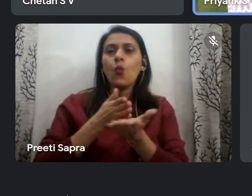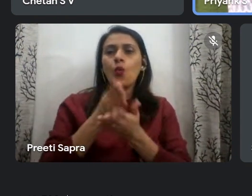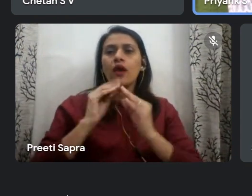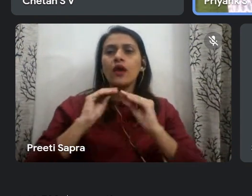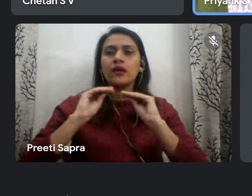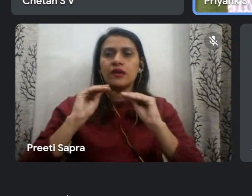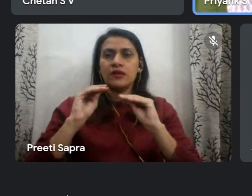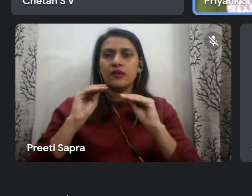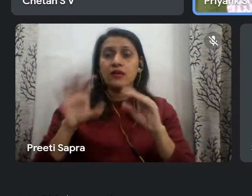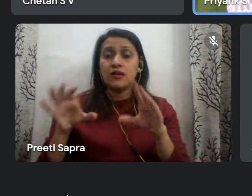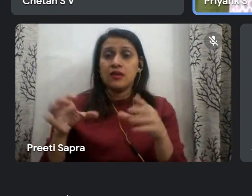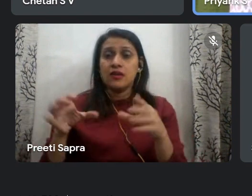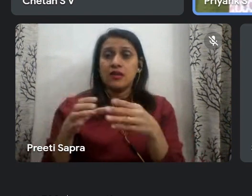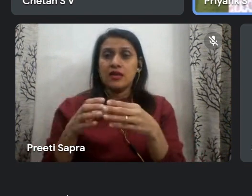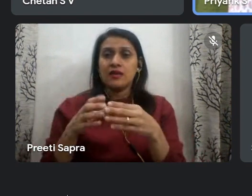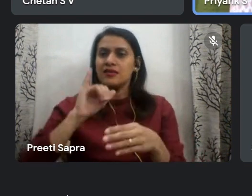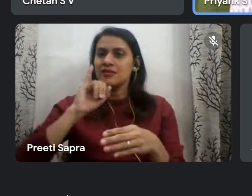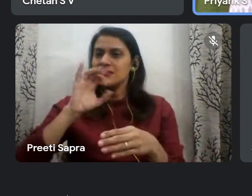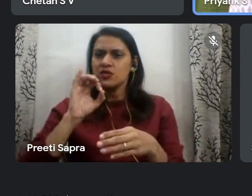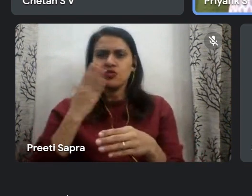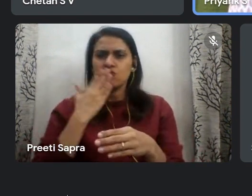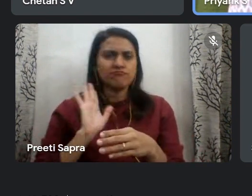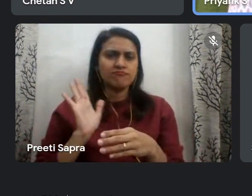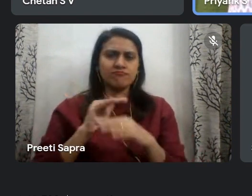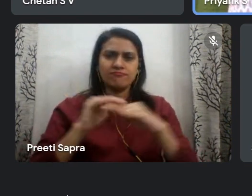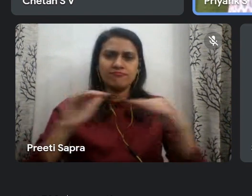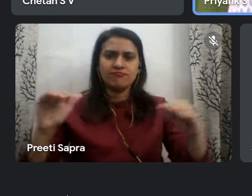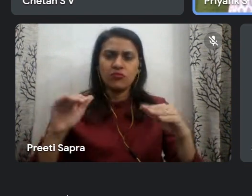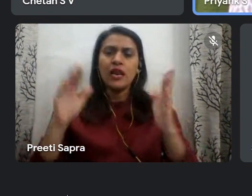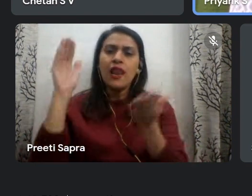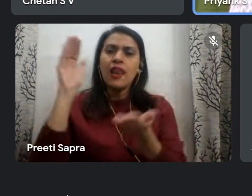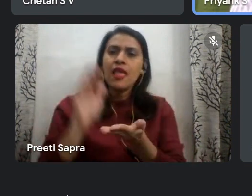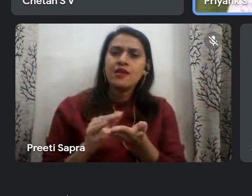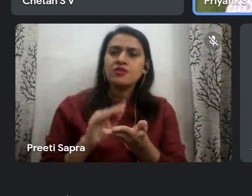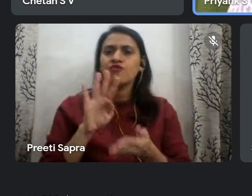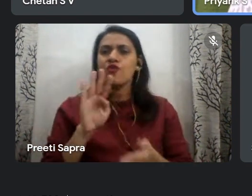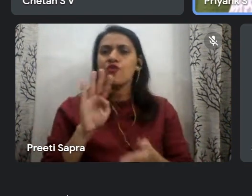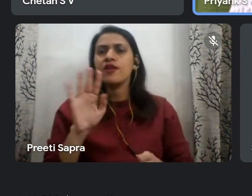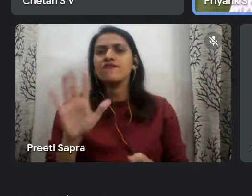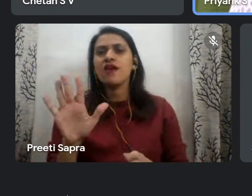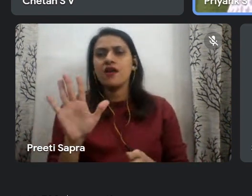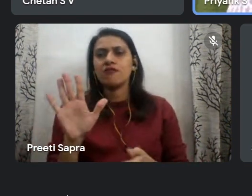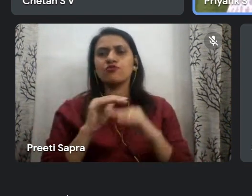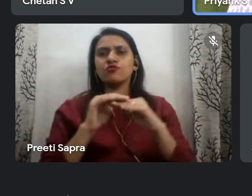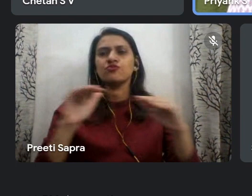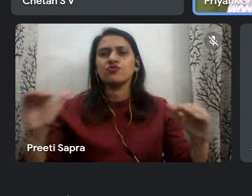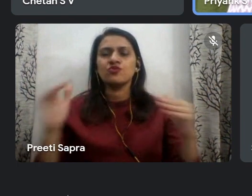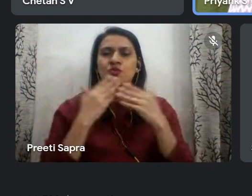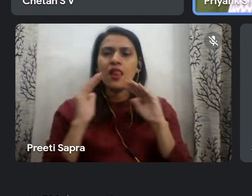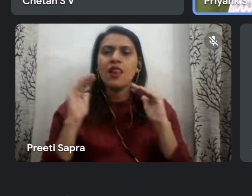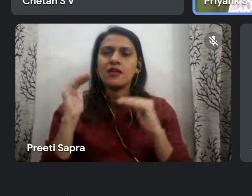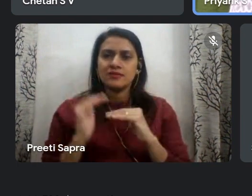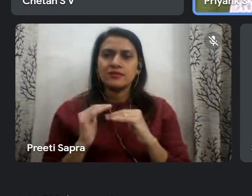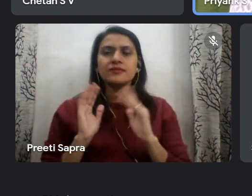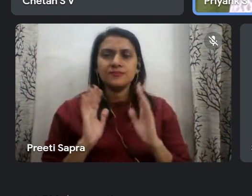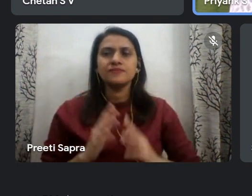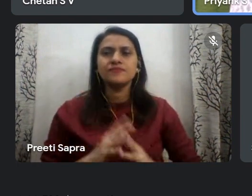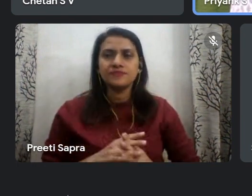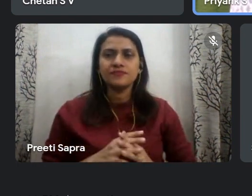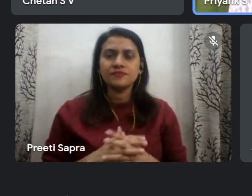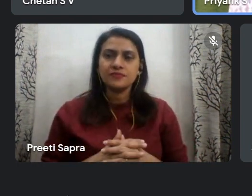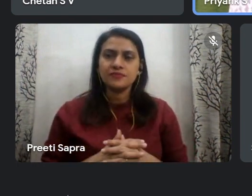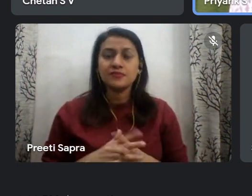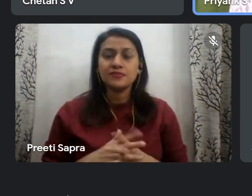students in a class, it was just 45. So there was Probably that was the biggest